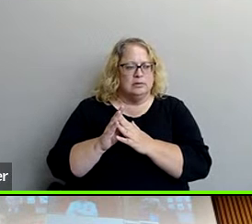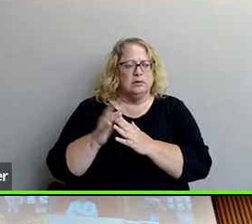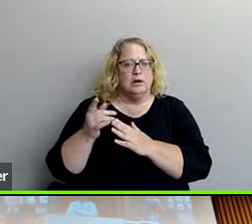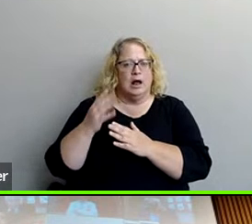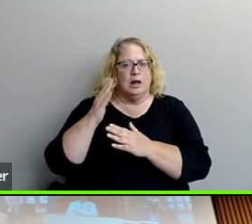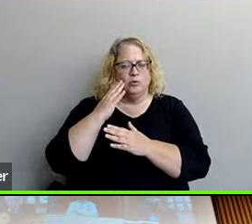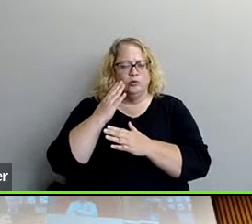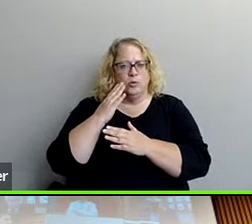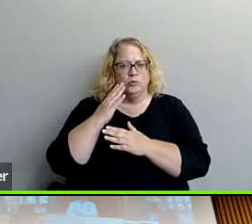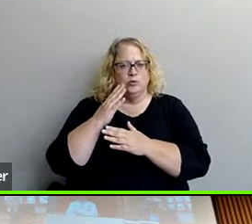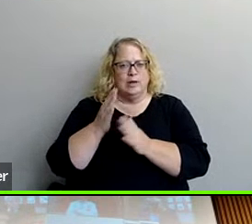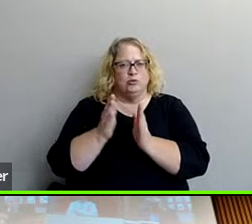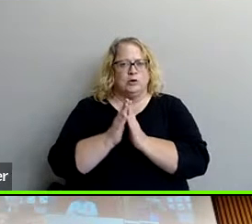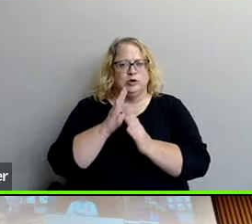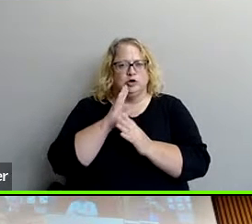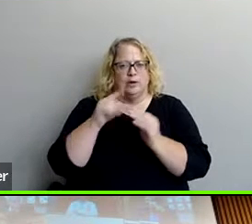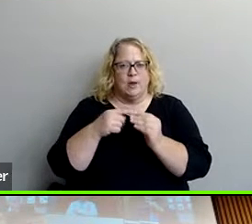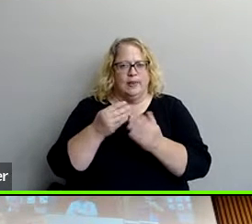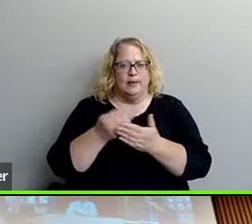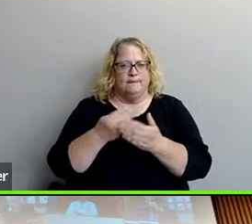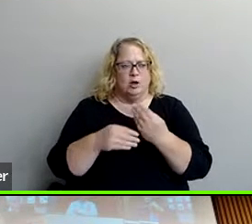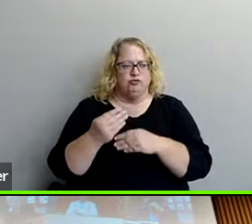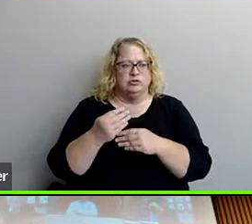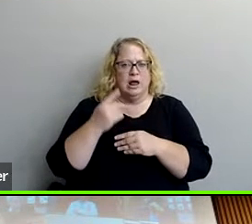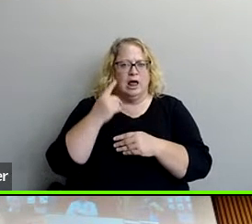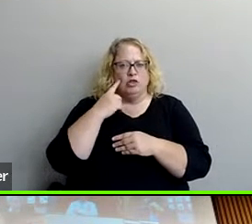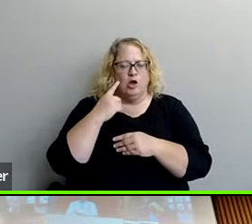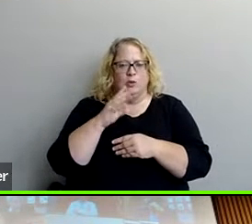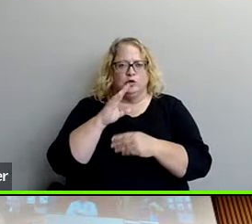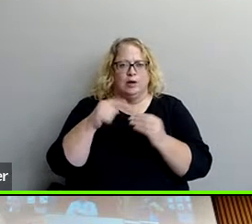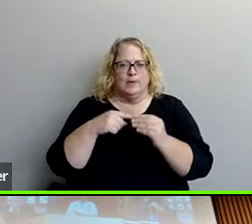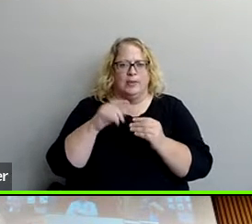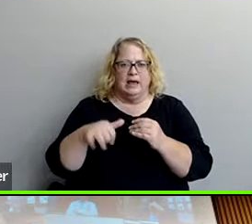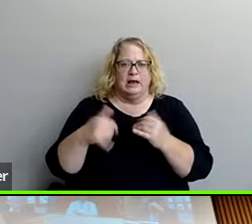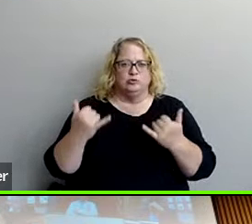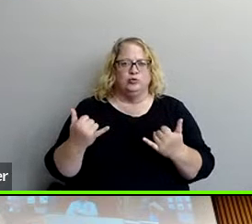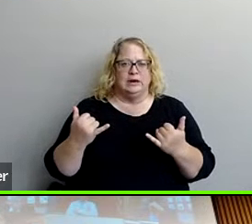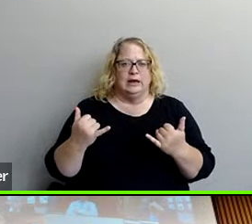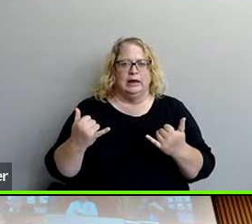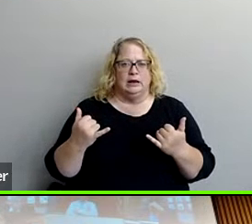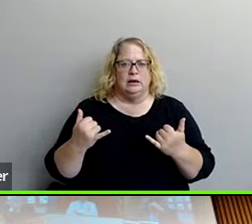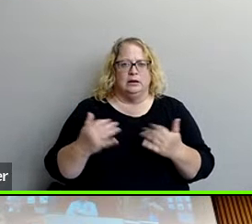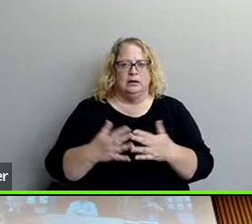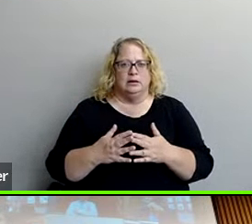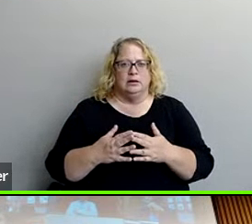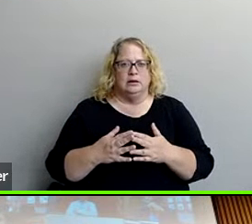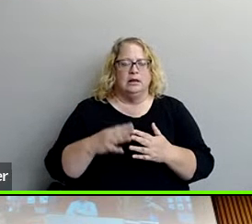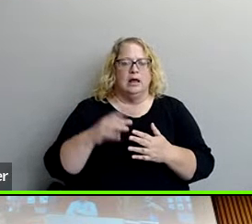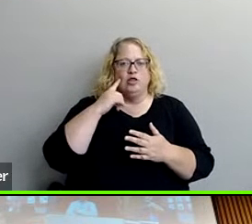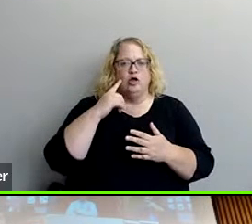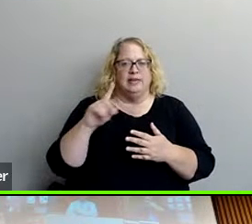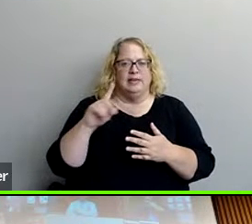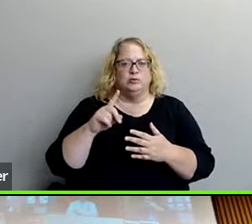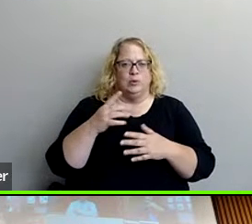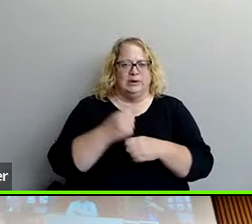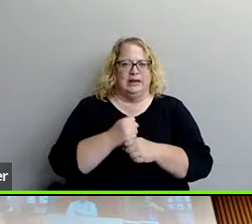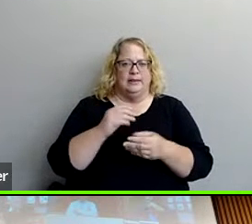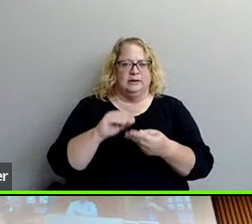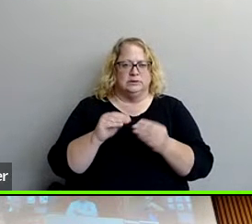the budget, but I wasn't under the impression we didn't be talking about that today. So I did think that was where we would get these